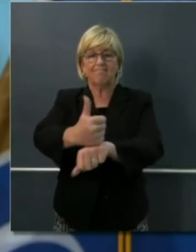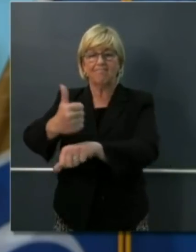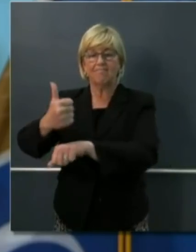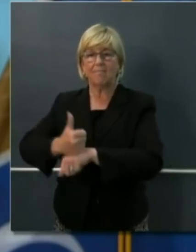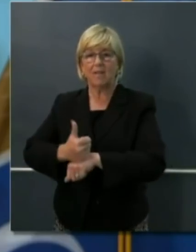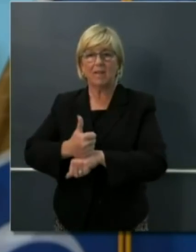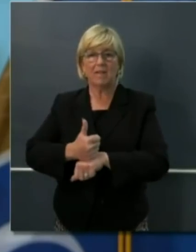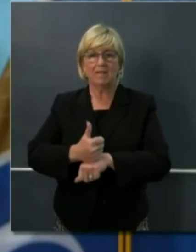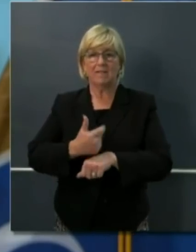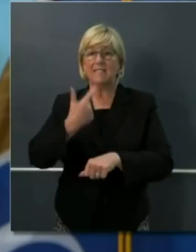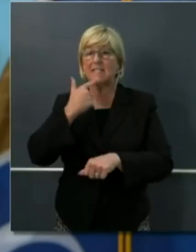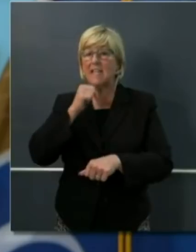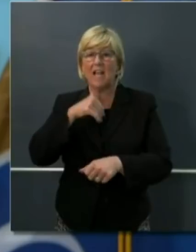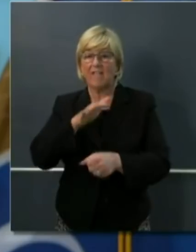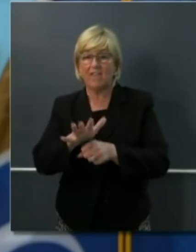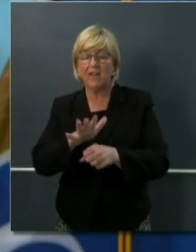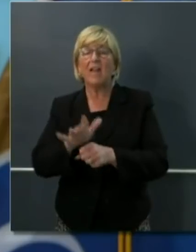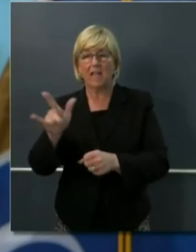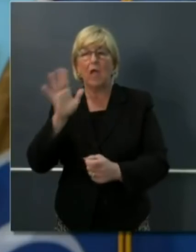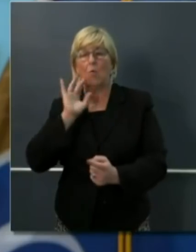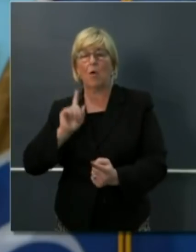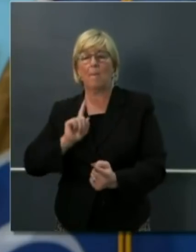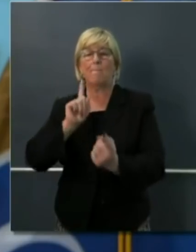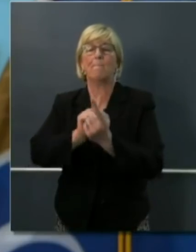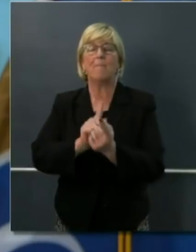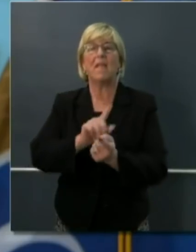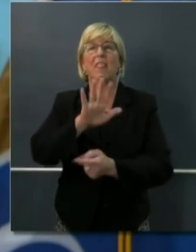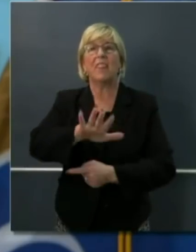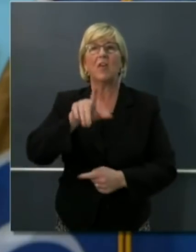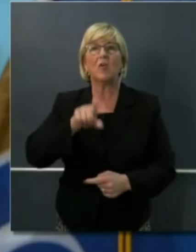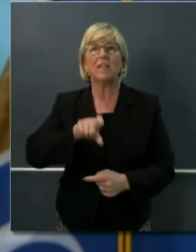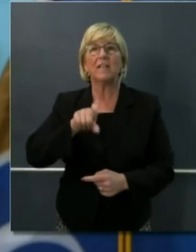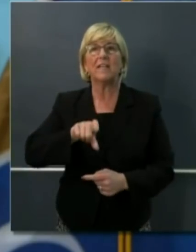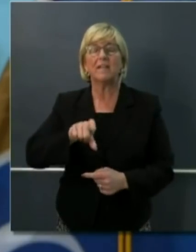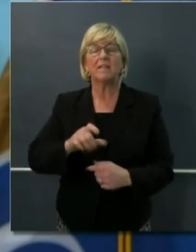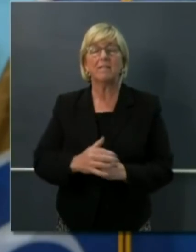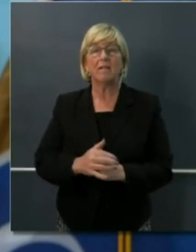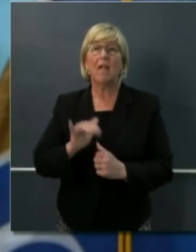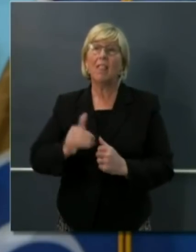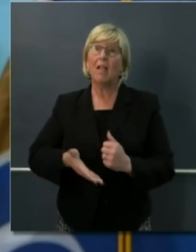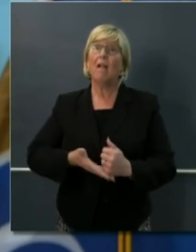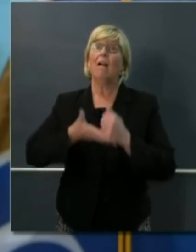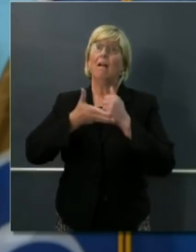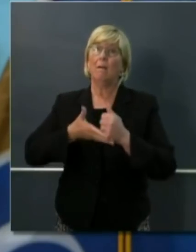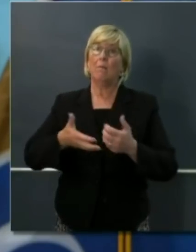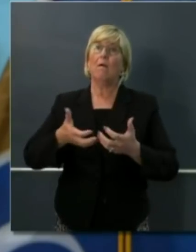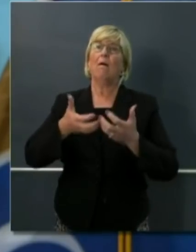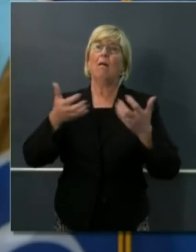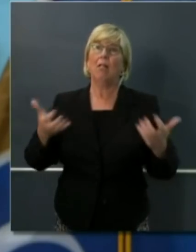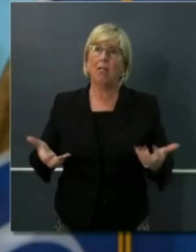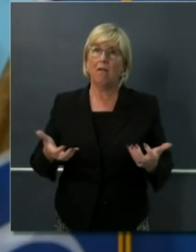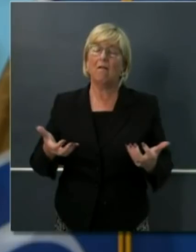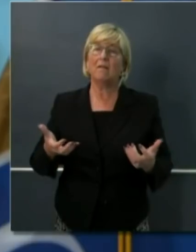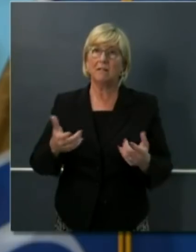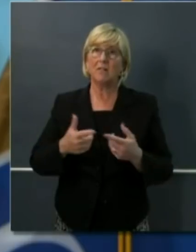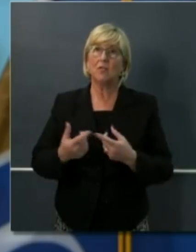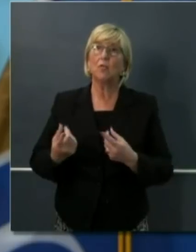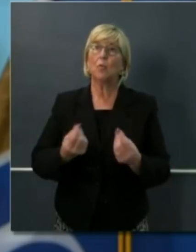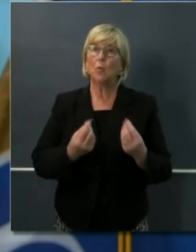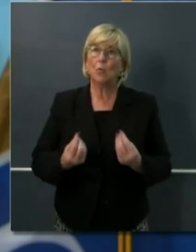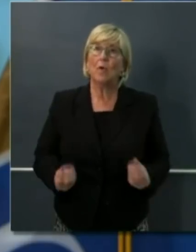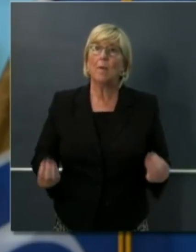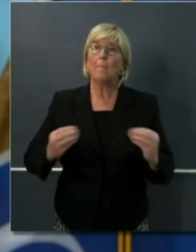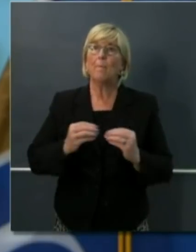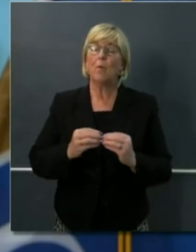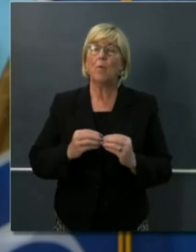that specifically is an advancement on our commitment to do more in this space. But we have